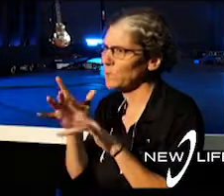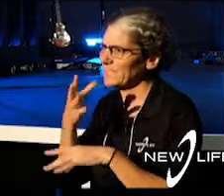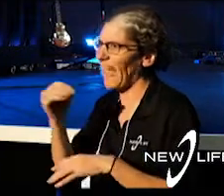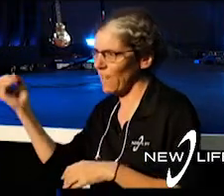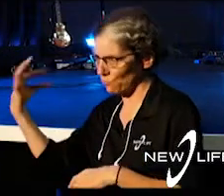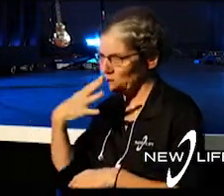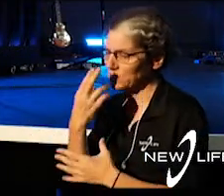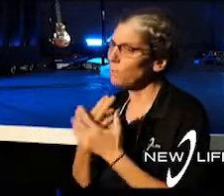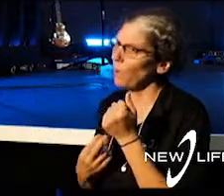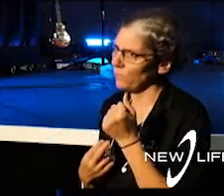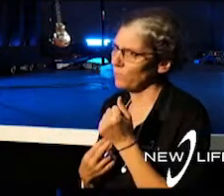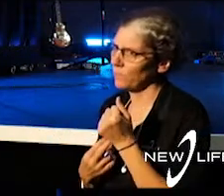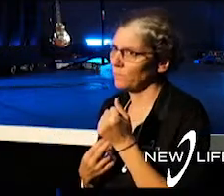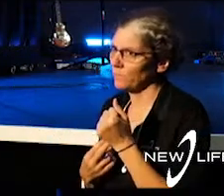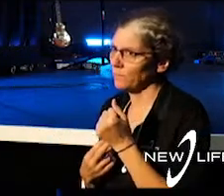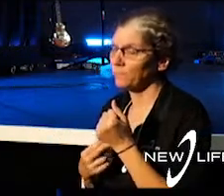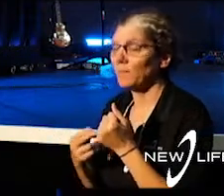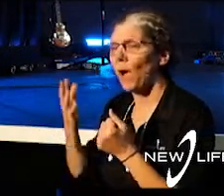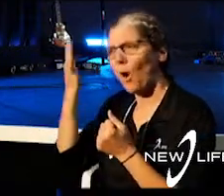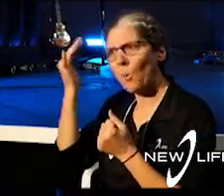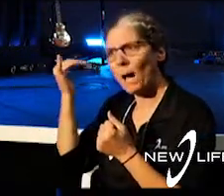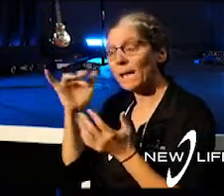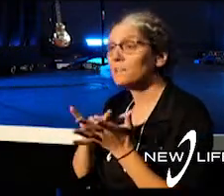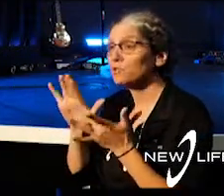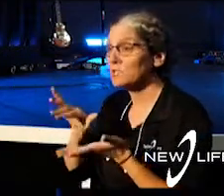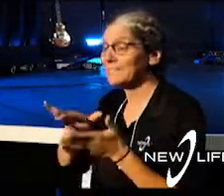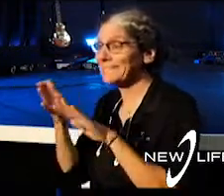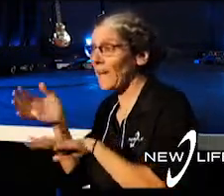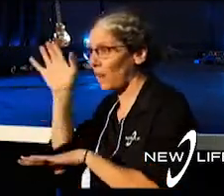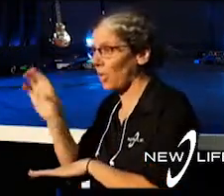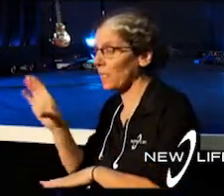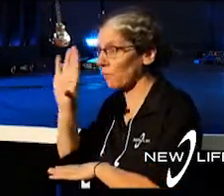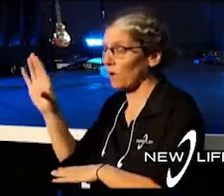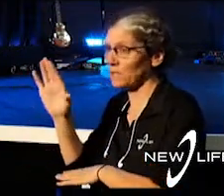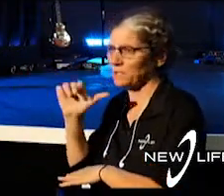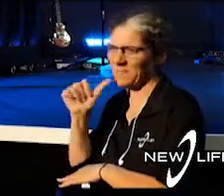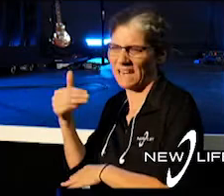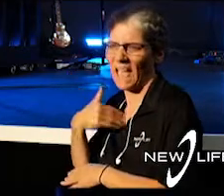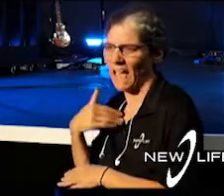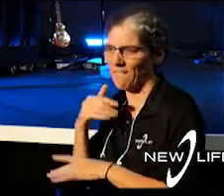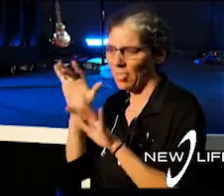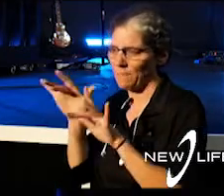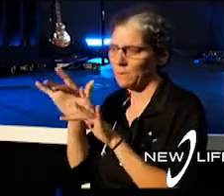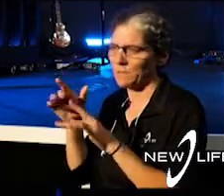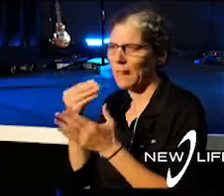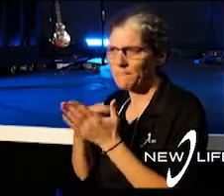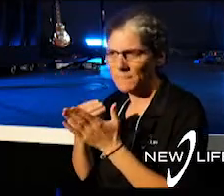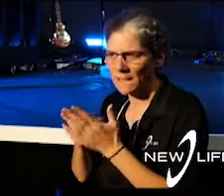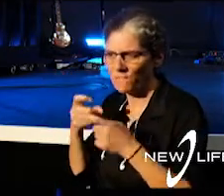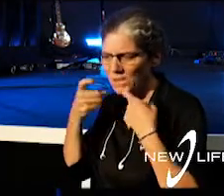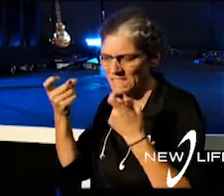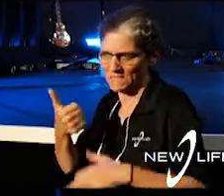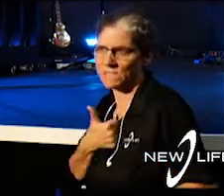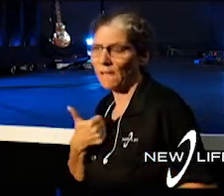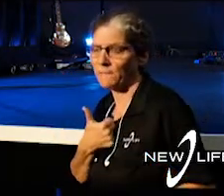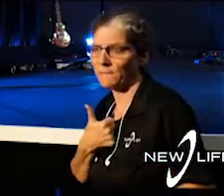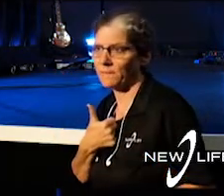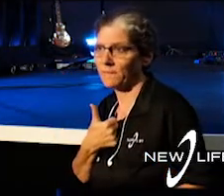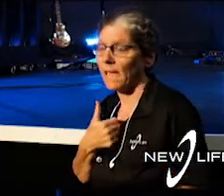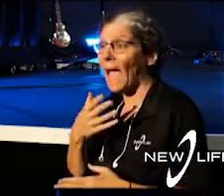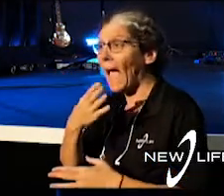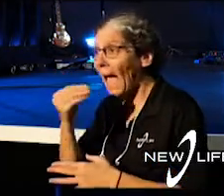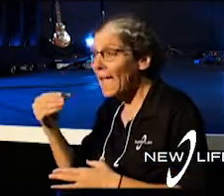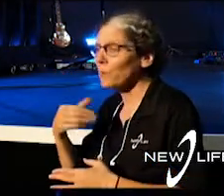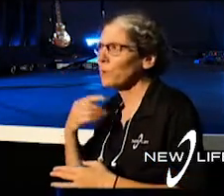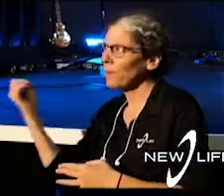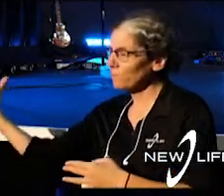Jesus died so that we can receive the mercy of not having to pay for our own sins. And we can receive the grace of having a